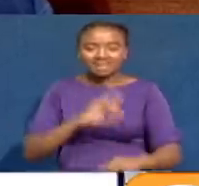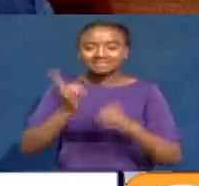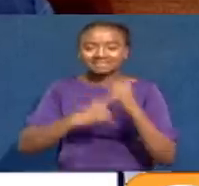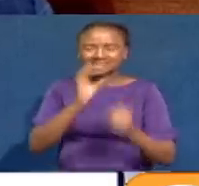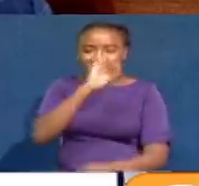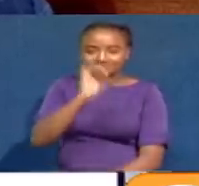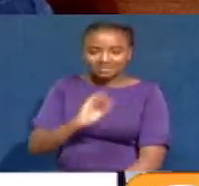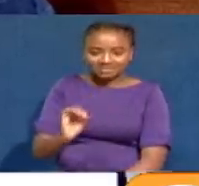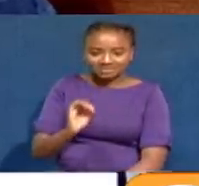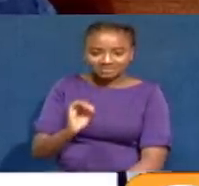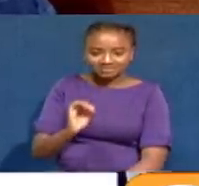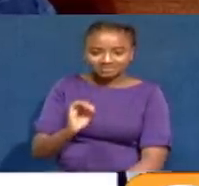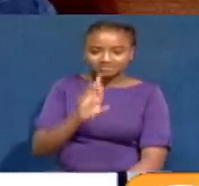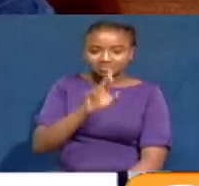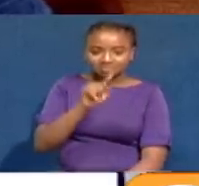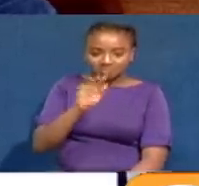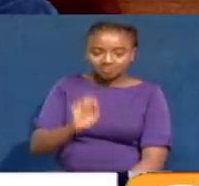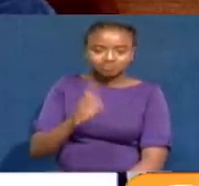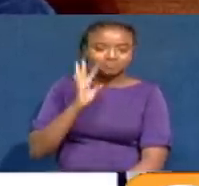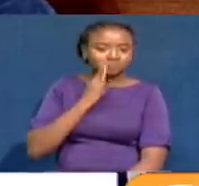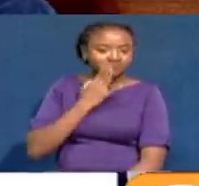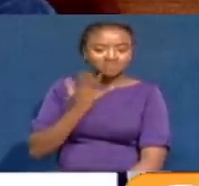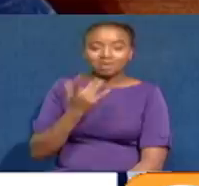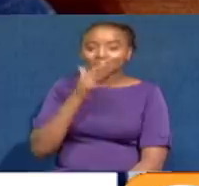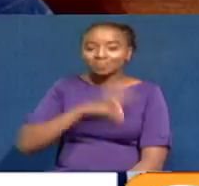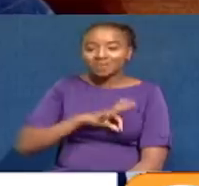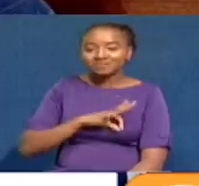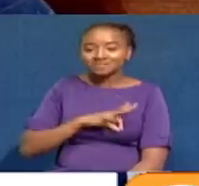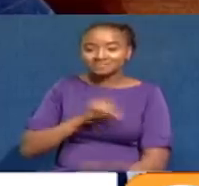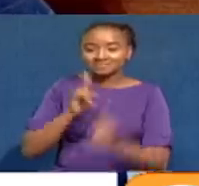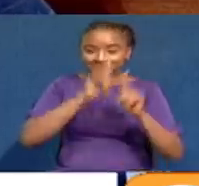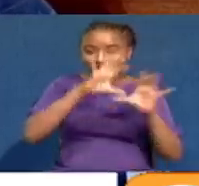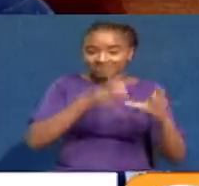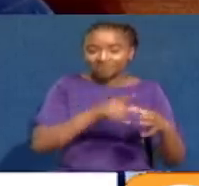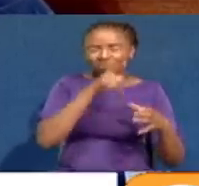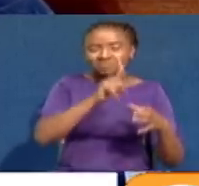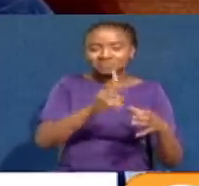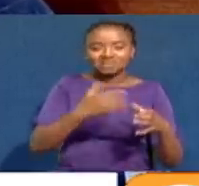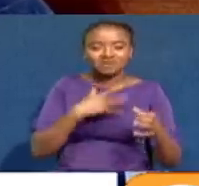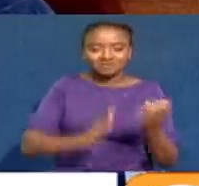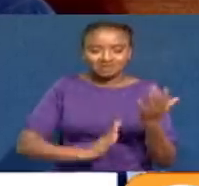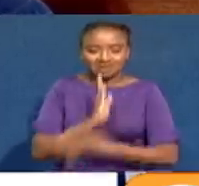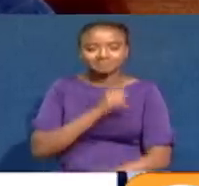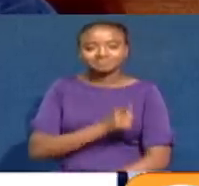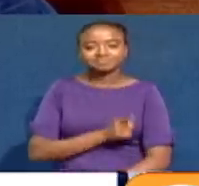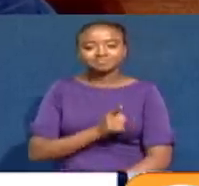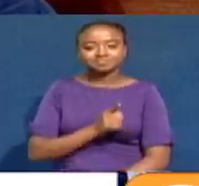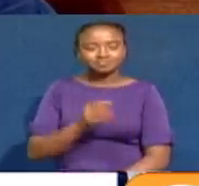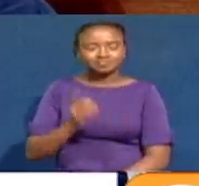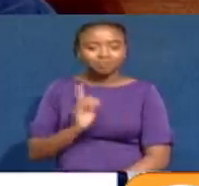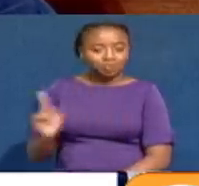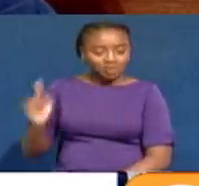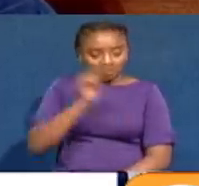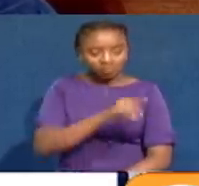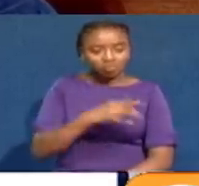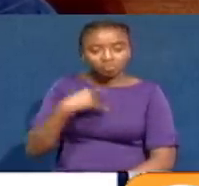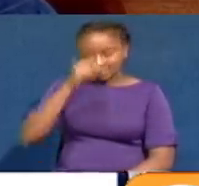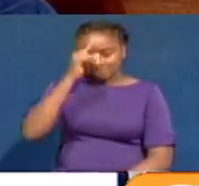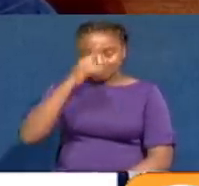6% rate per day. Who are benefiting? Safaricom has an obligation, by the way. We owned Safaricom as